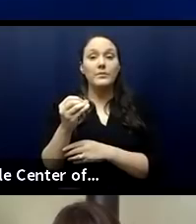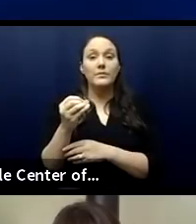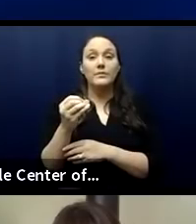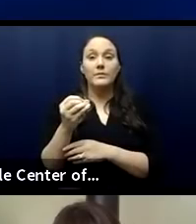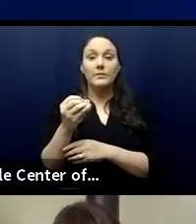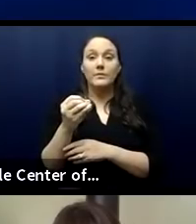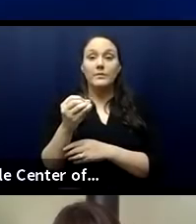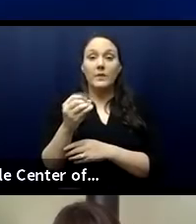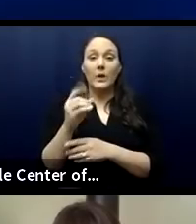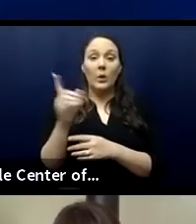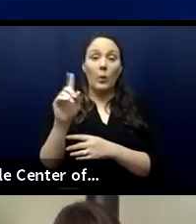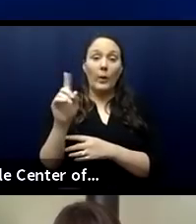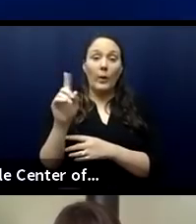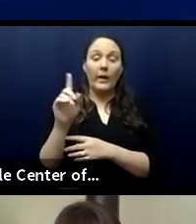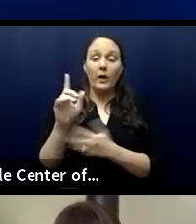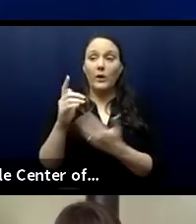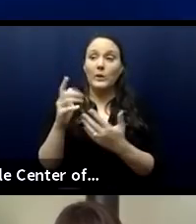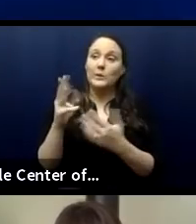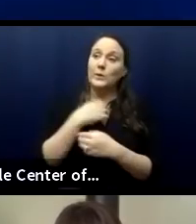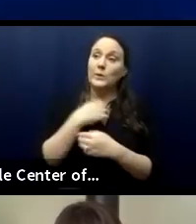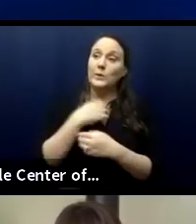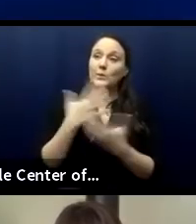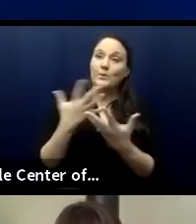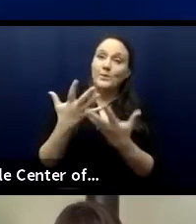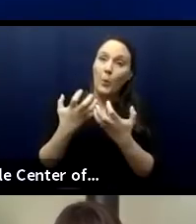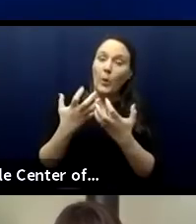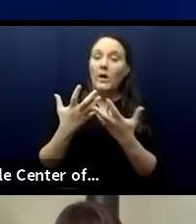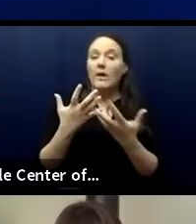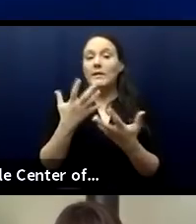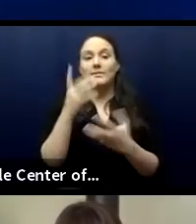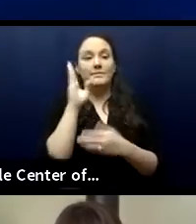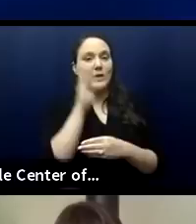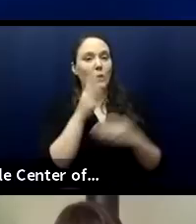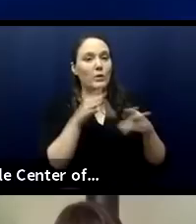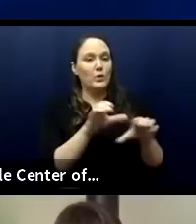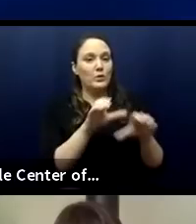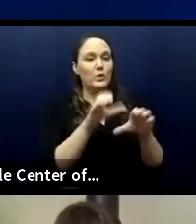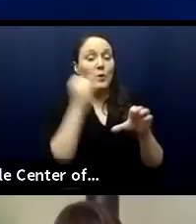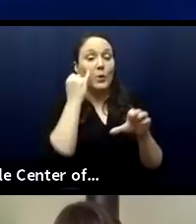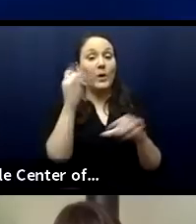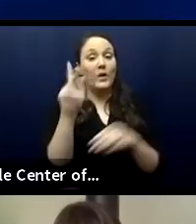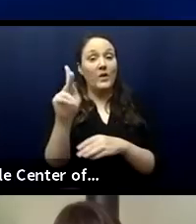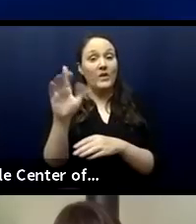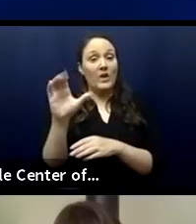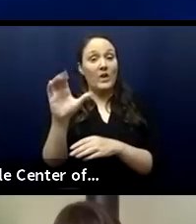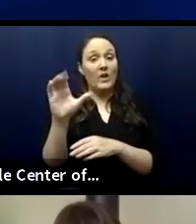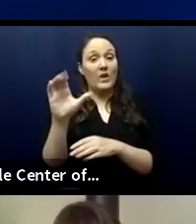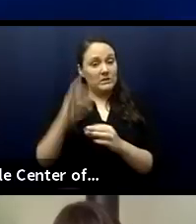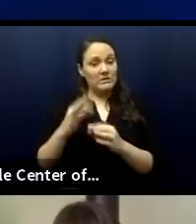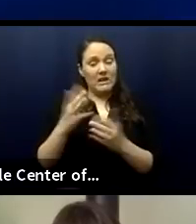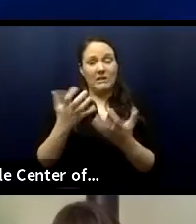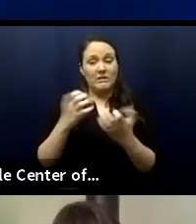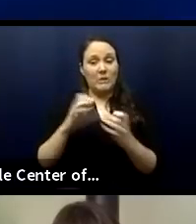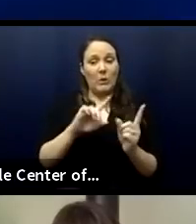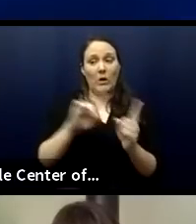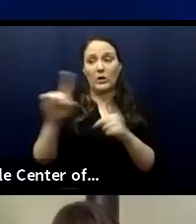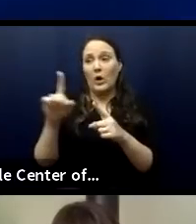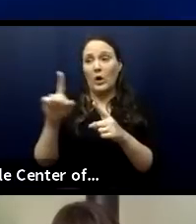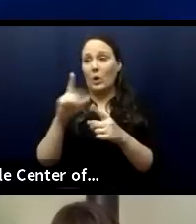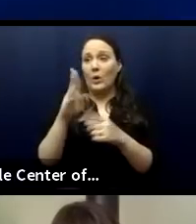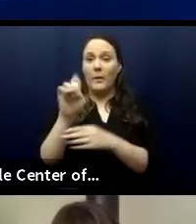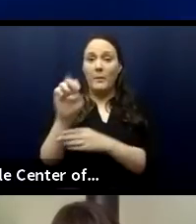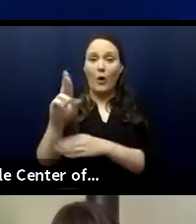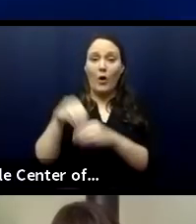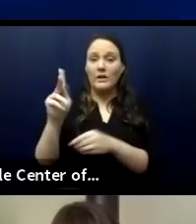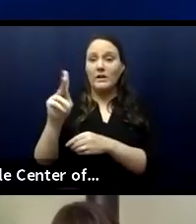where there's a will, there's a way. We all know that if Knox County residents choose that they don't want to go to a bar in Knox County, they can drive 10 minutes in any direction of